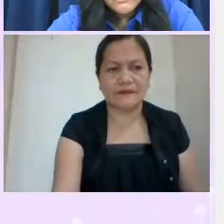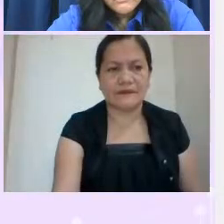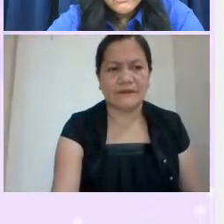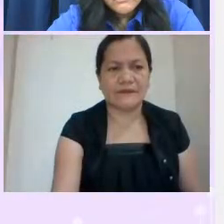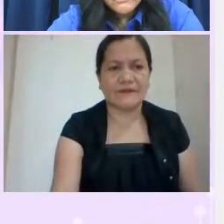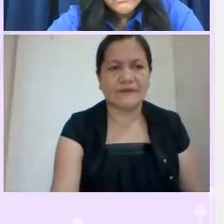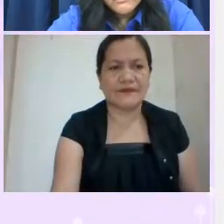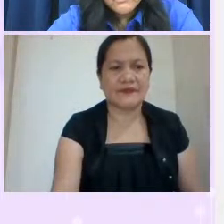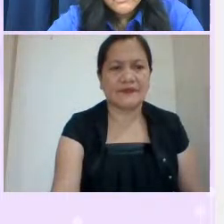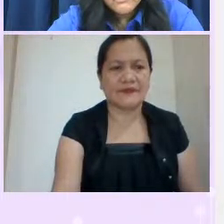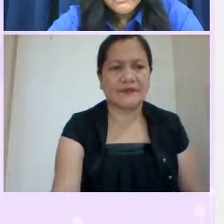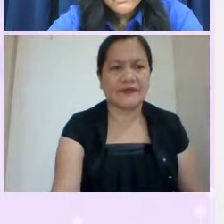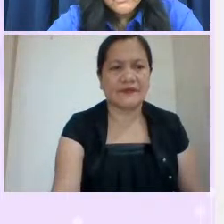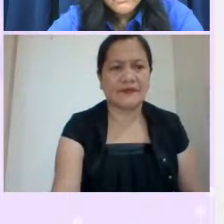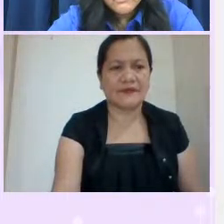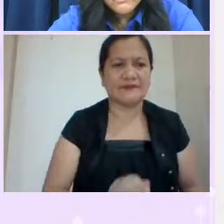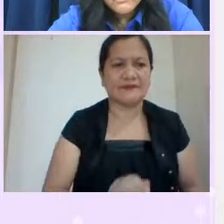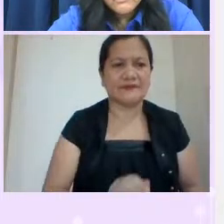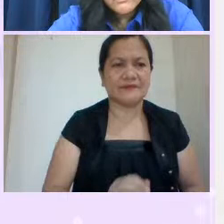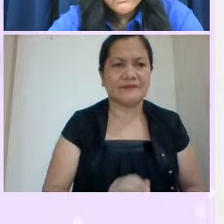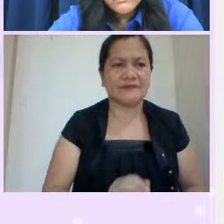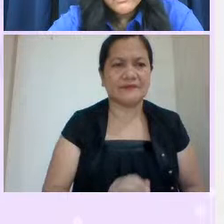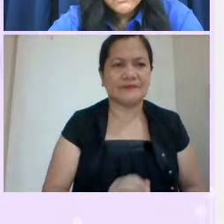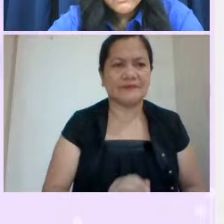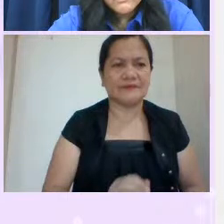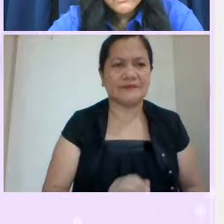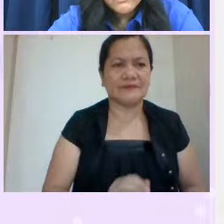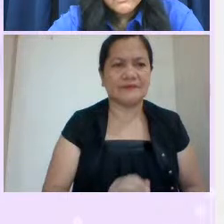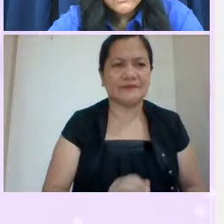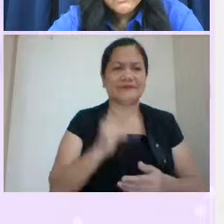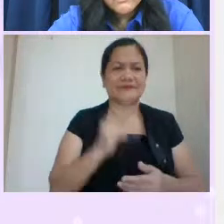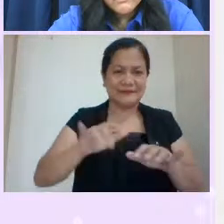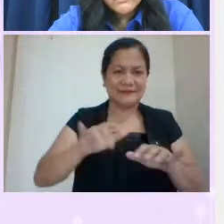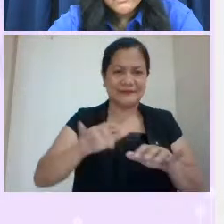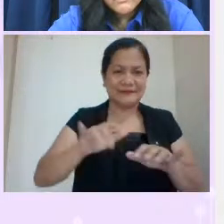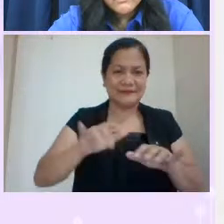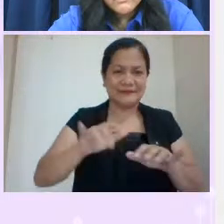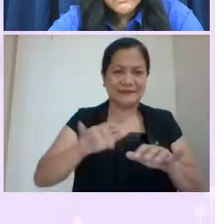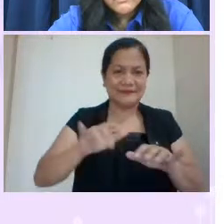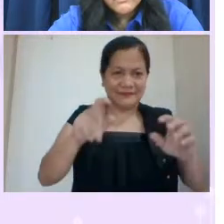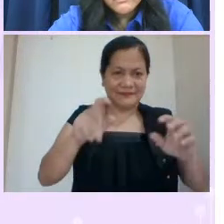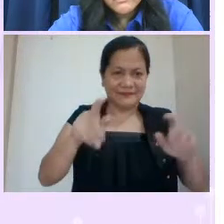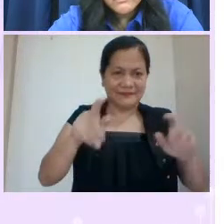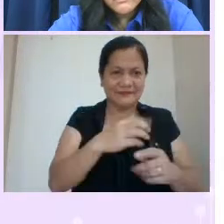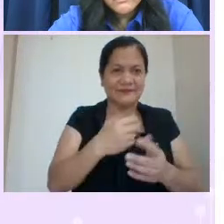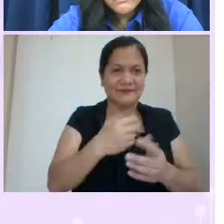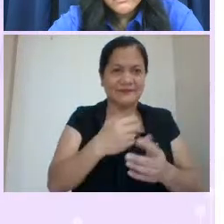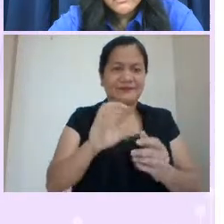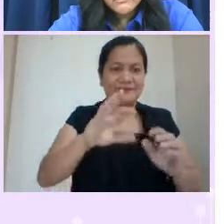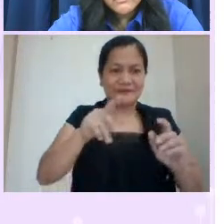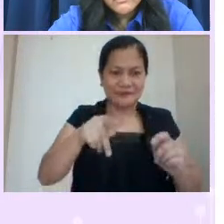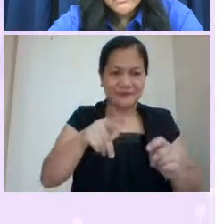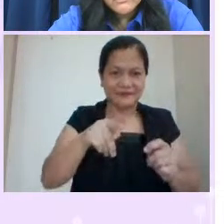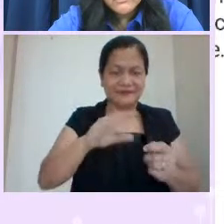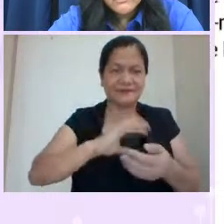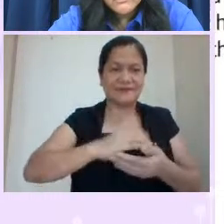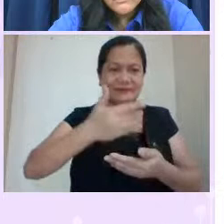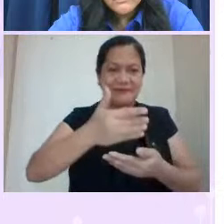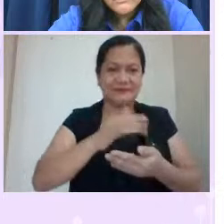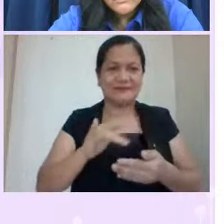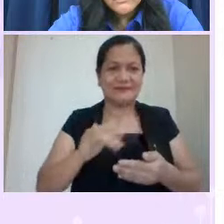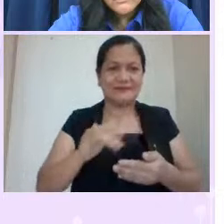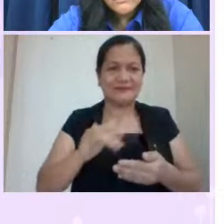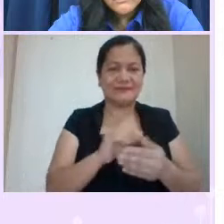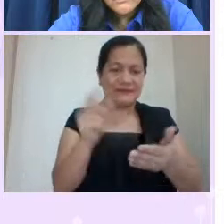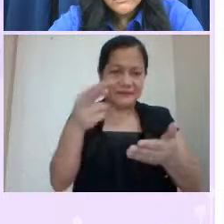laptop computer or any mobile device such as your cell phone or tablet. To register an account, go to